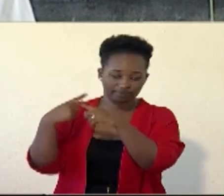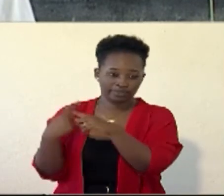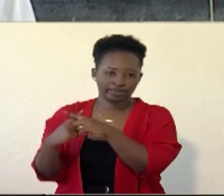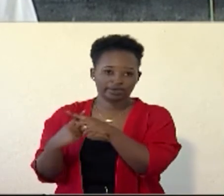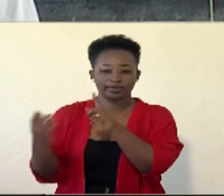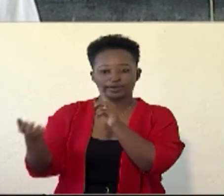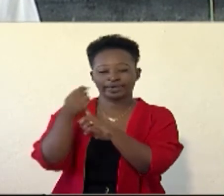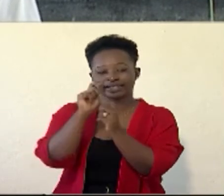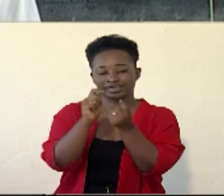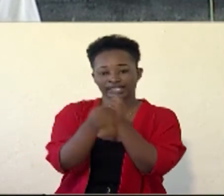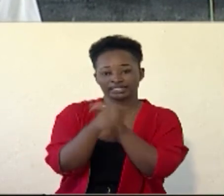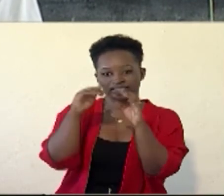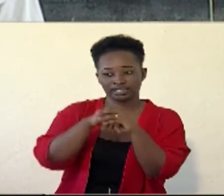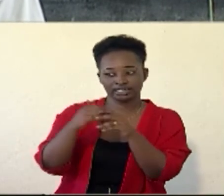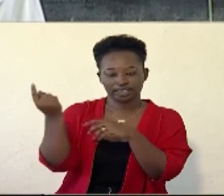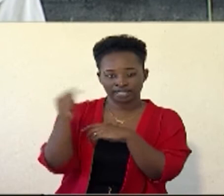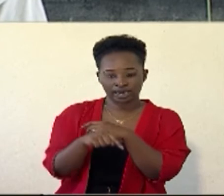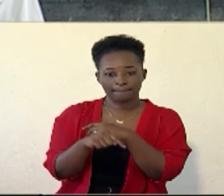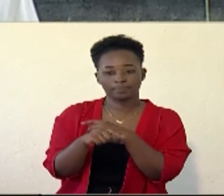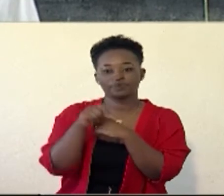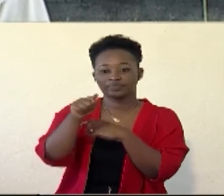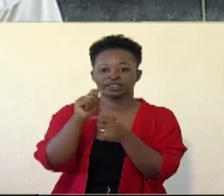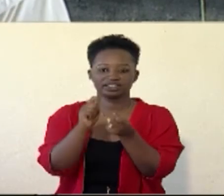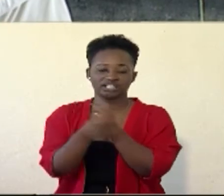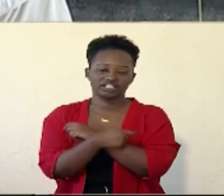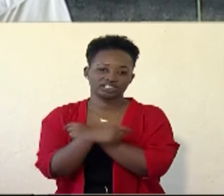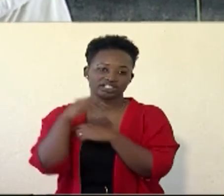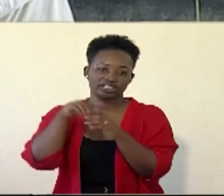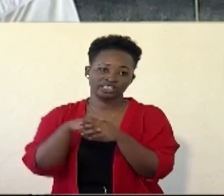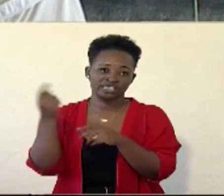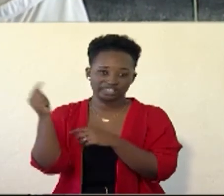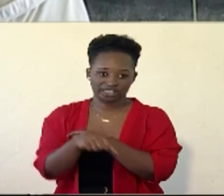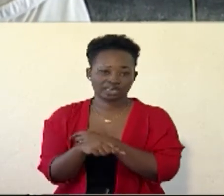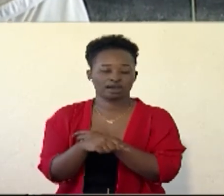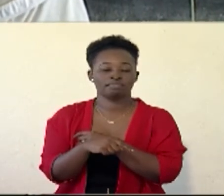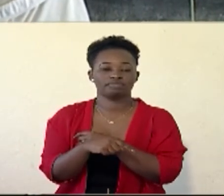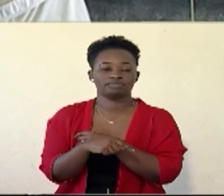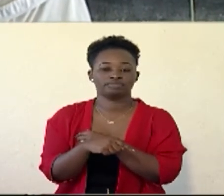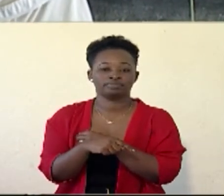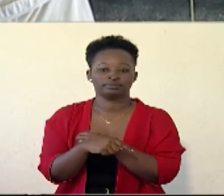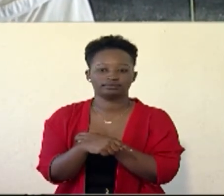we get the change in income. It is change in income